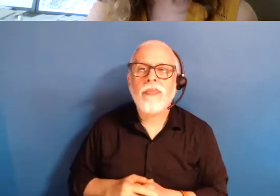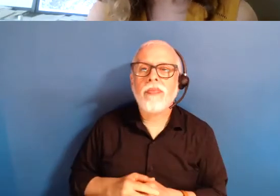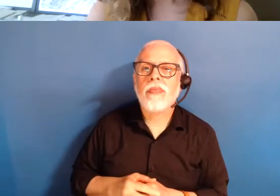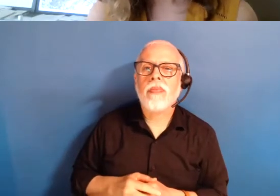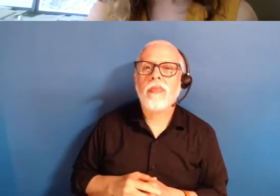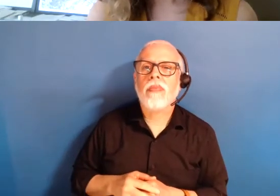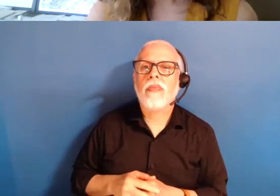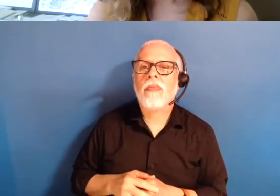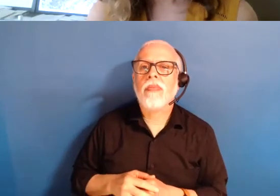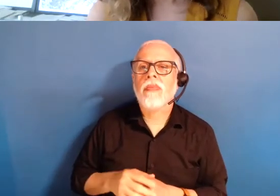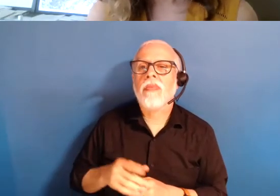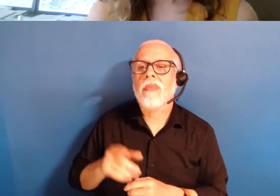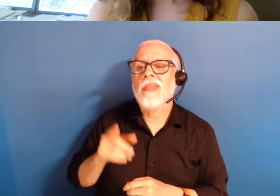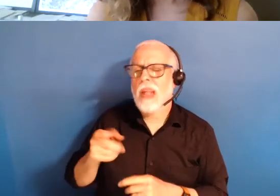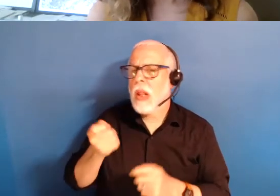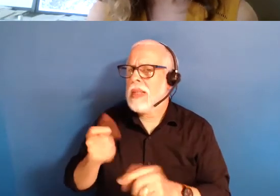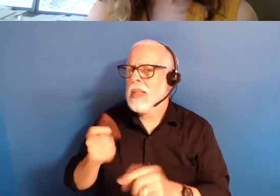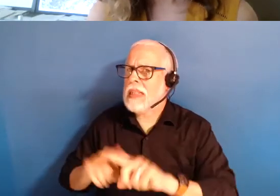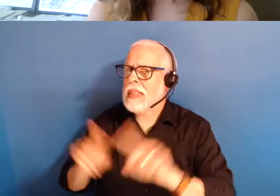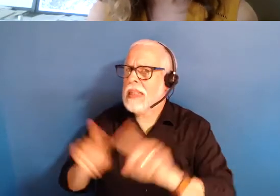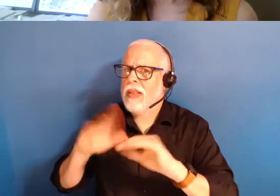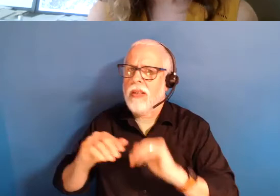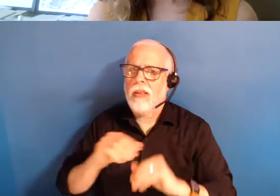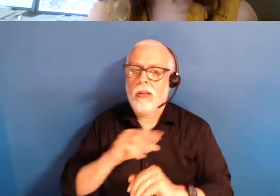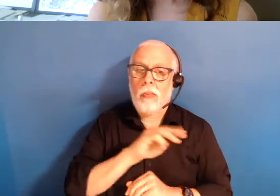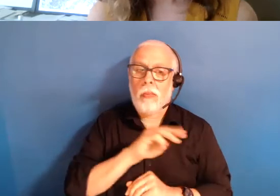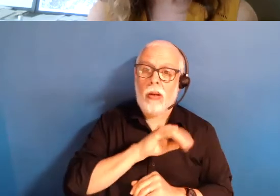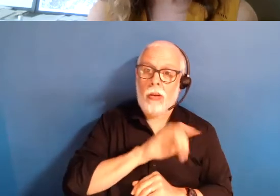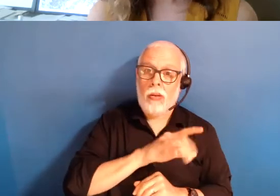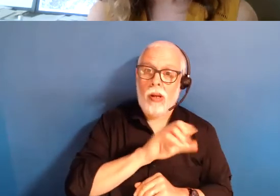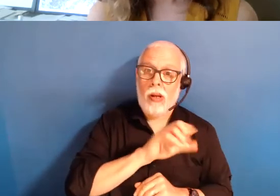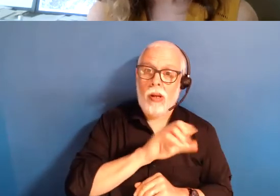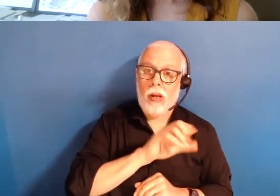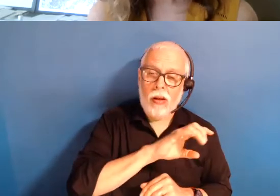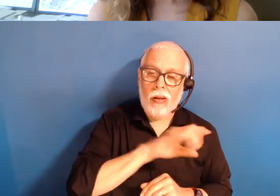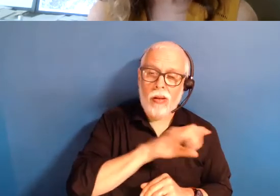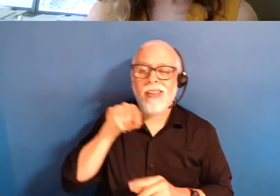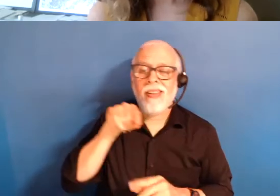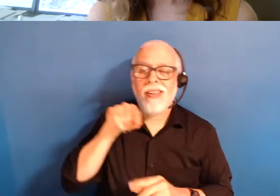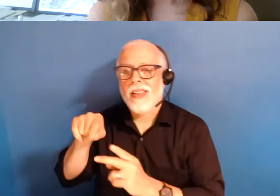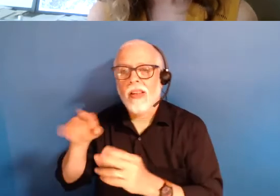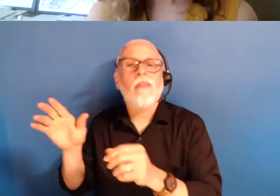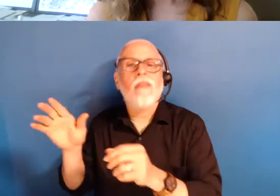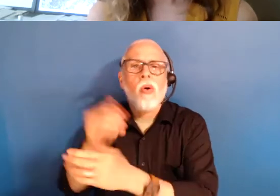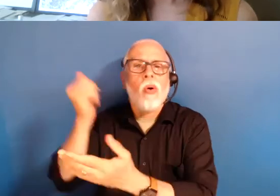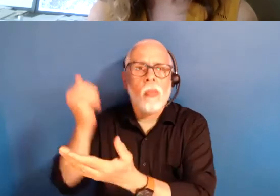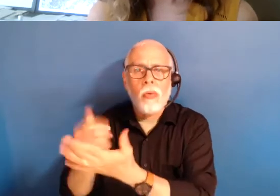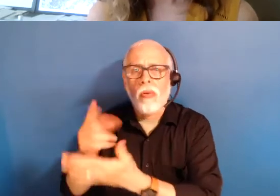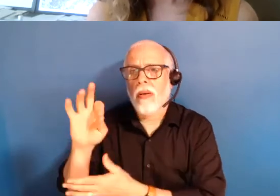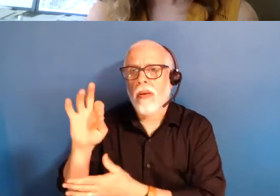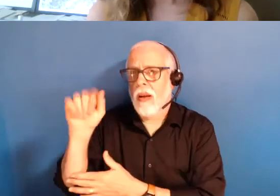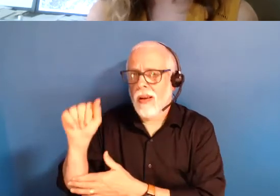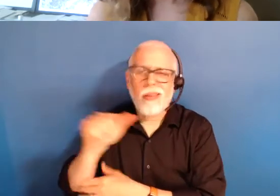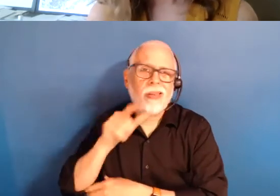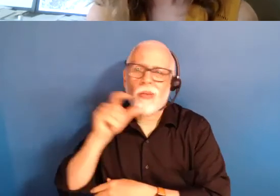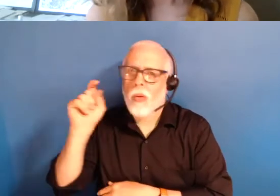This is a little different than the monoclonal antibodies because it is fully FDA approved, so you do not have